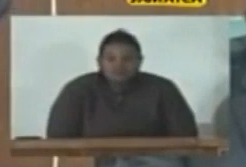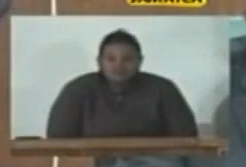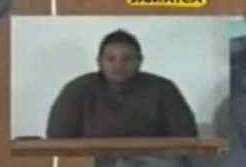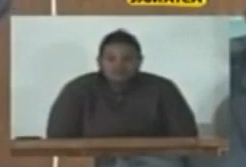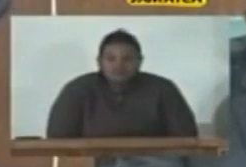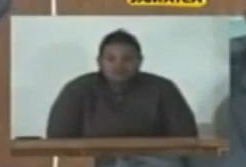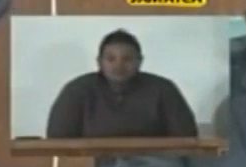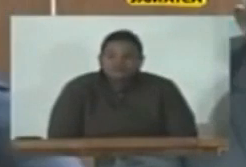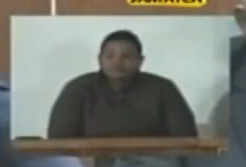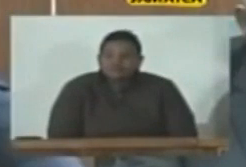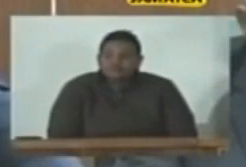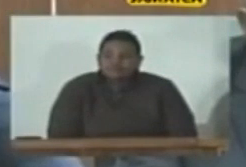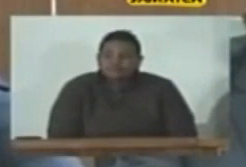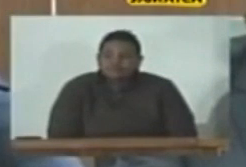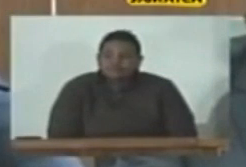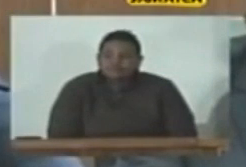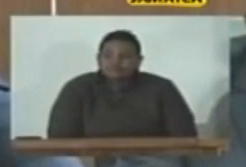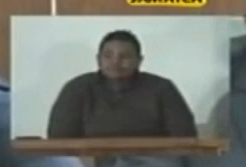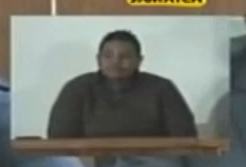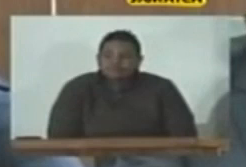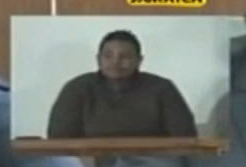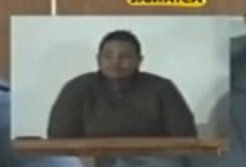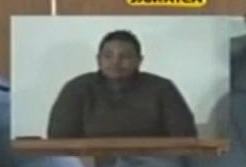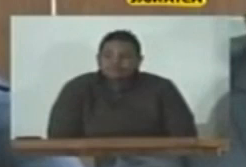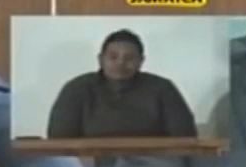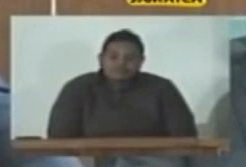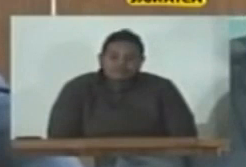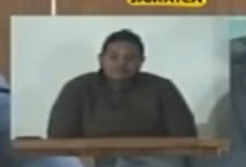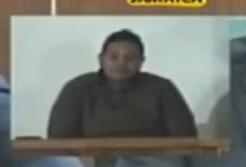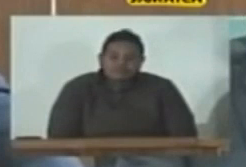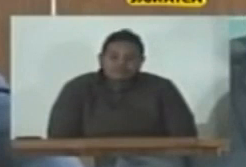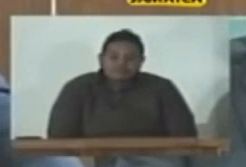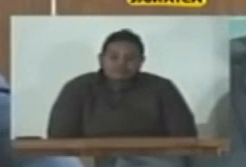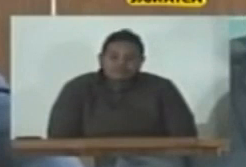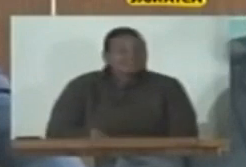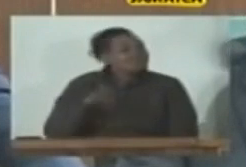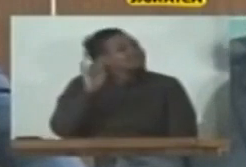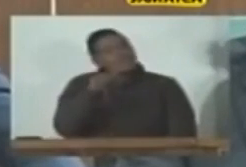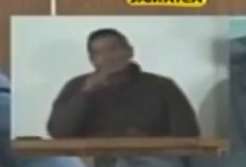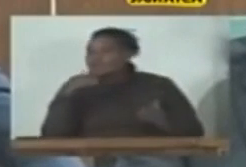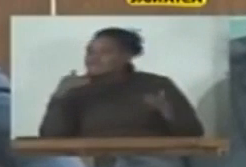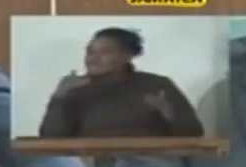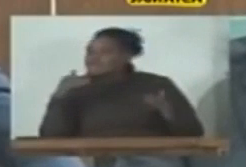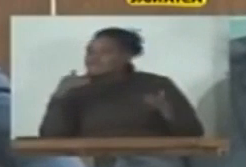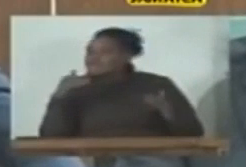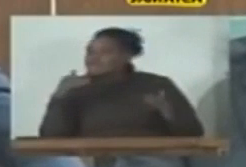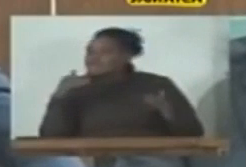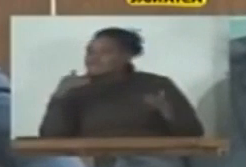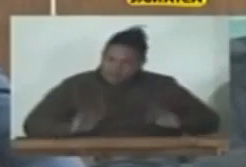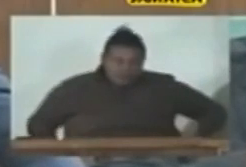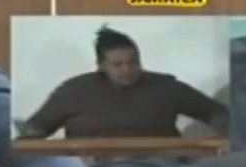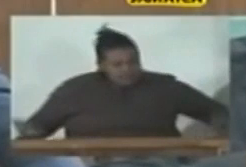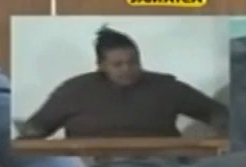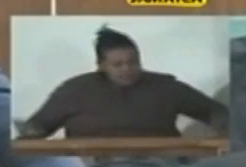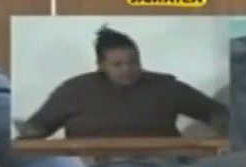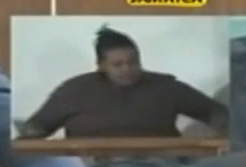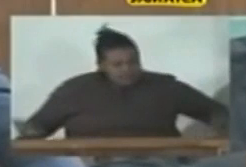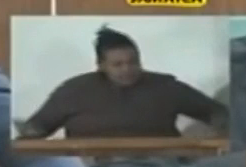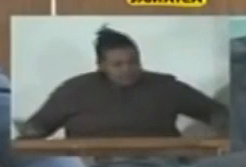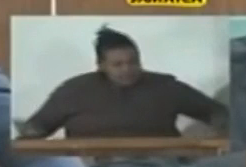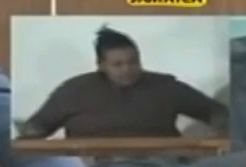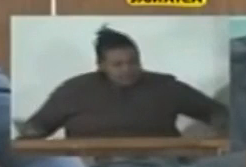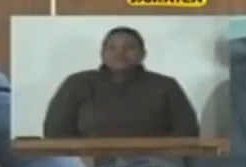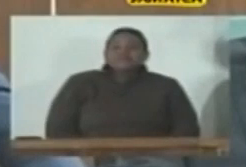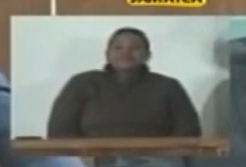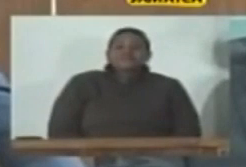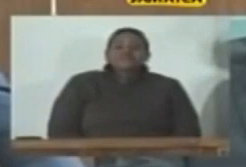people. Mr. Speaker, this indirect taxation, excessive indirect taxation, is having a